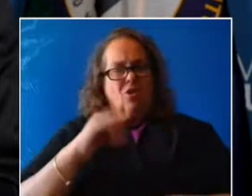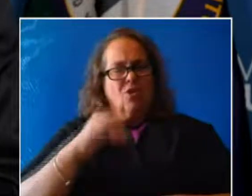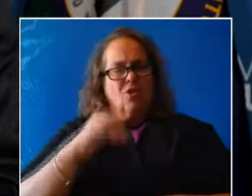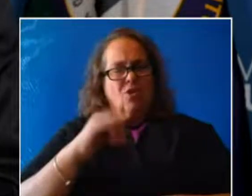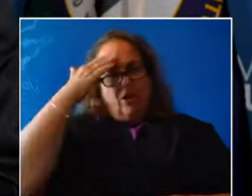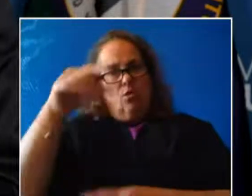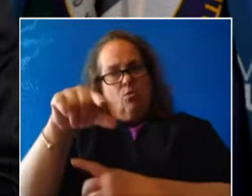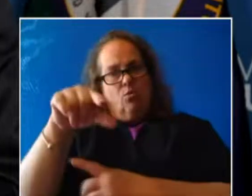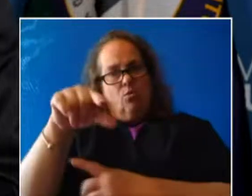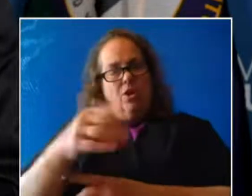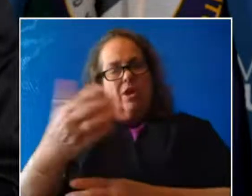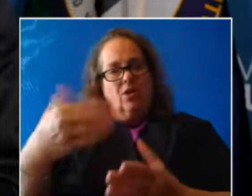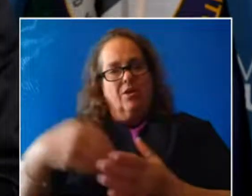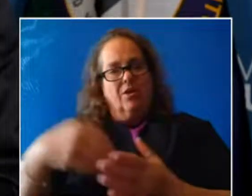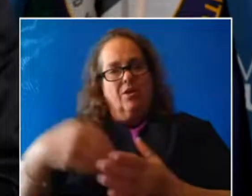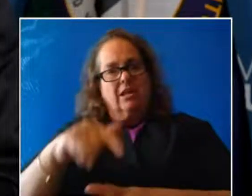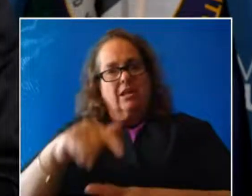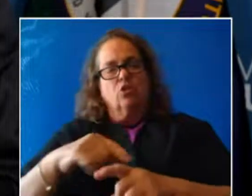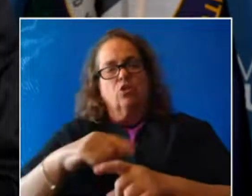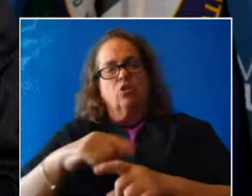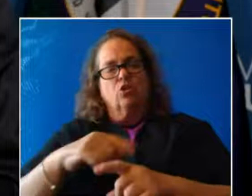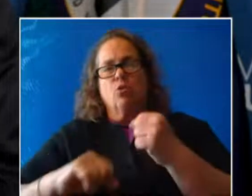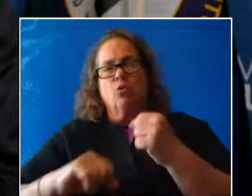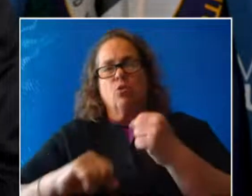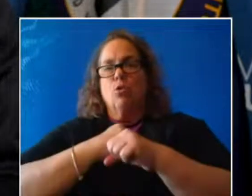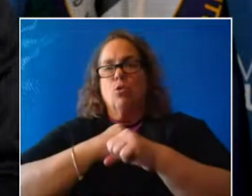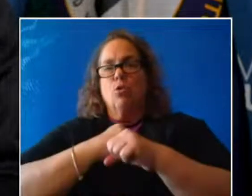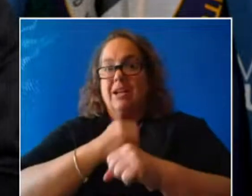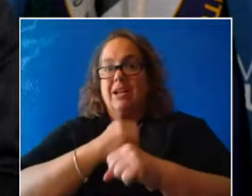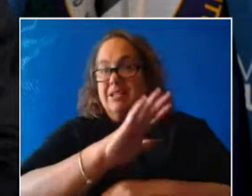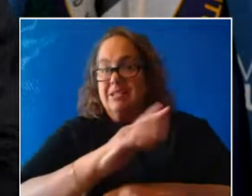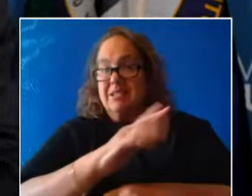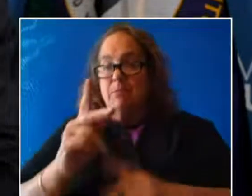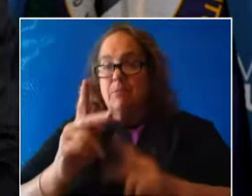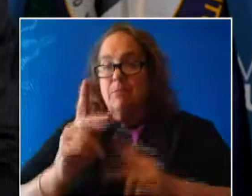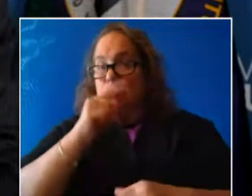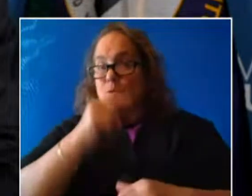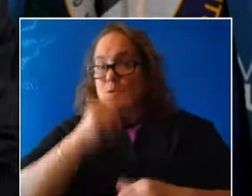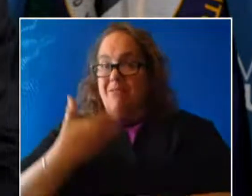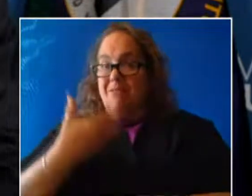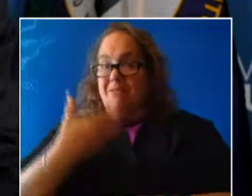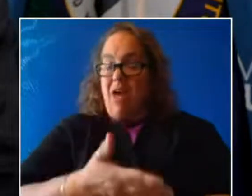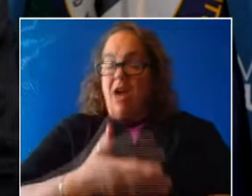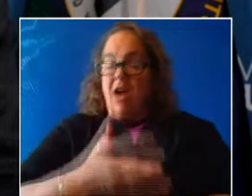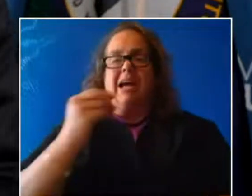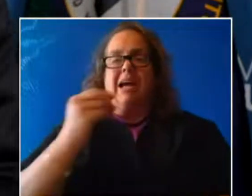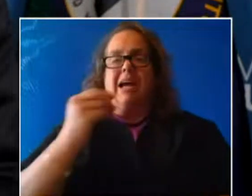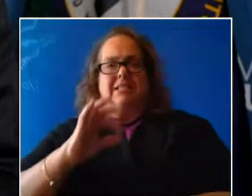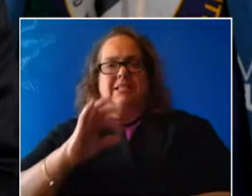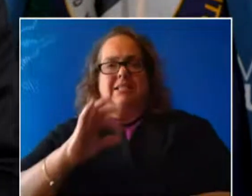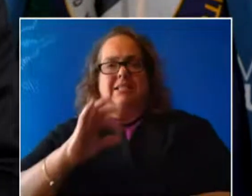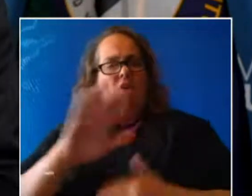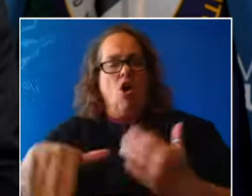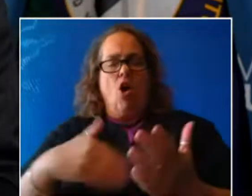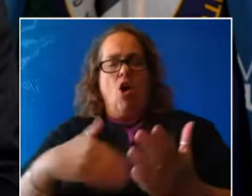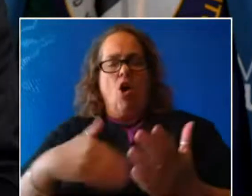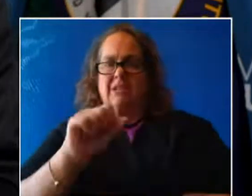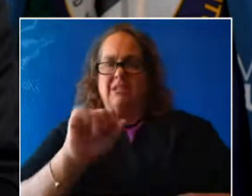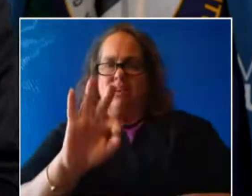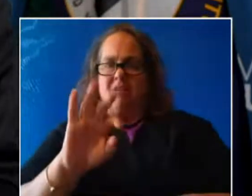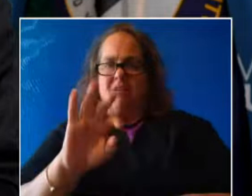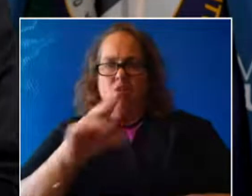its residents and its staff members, all of which are safer because of it. So all these